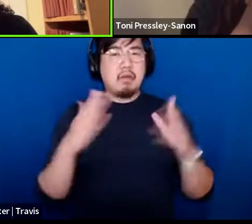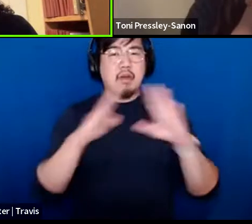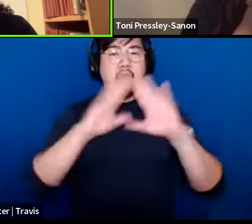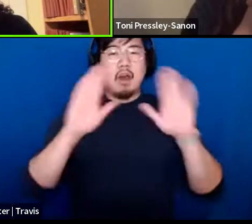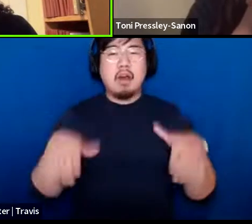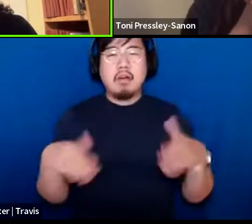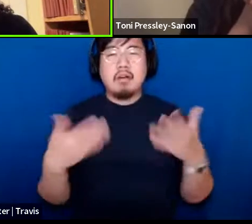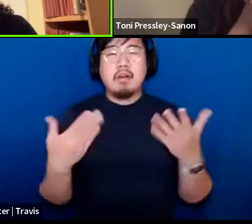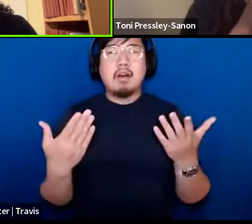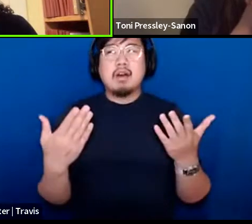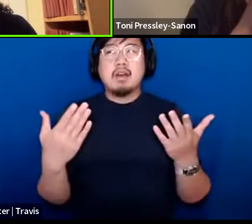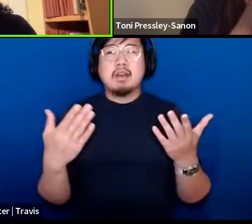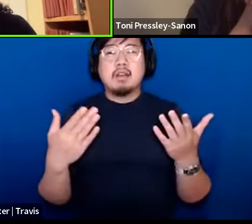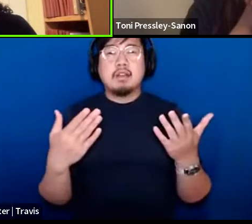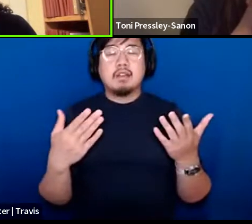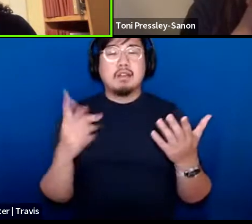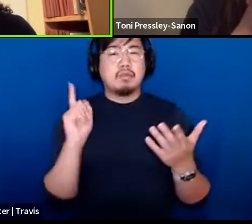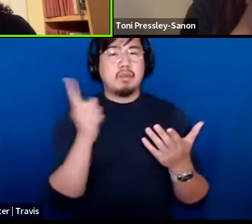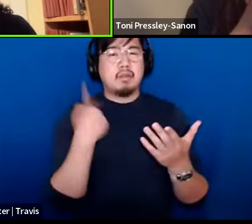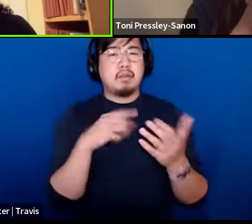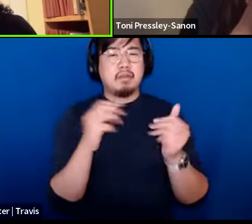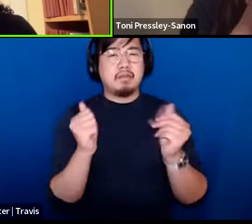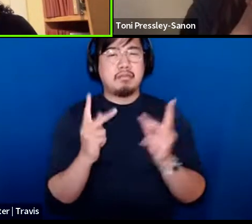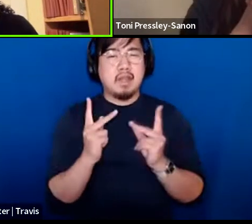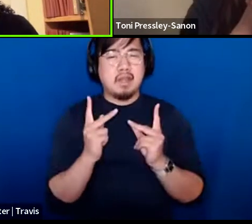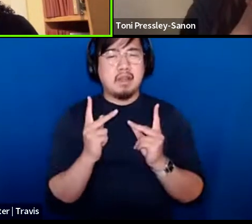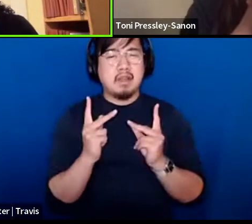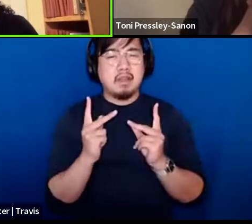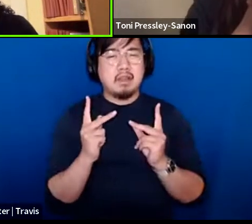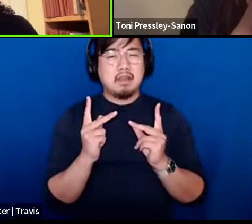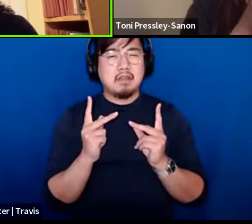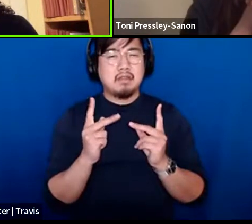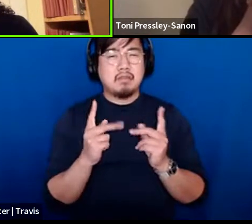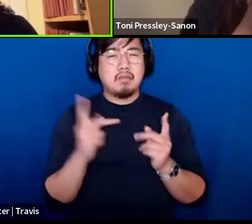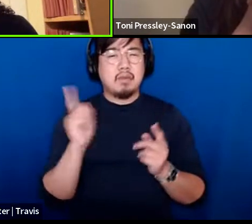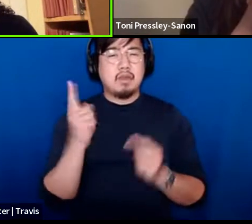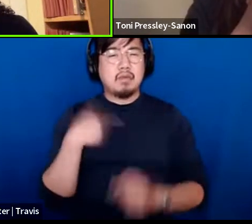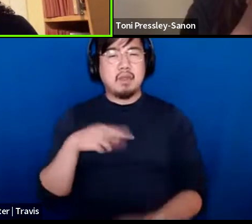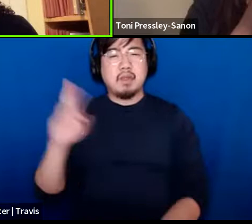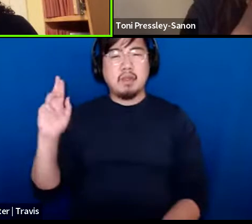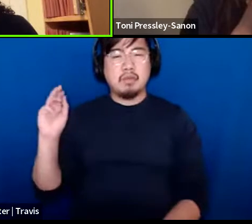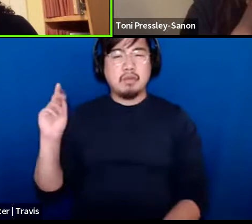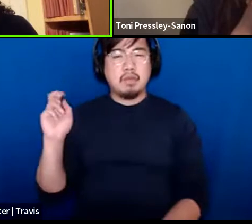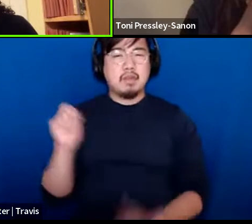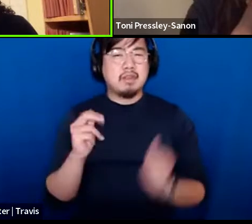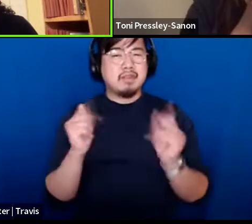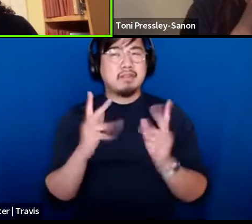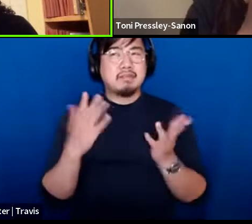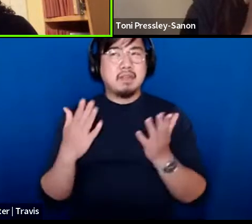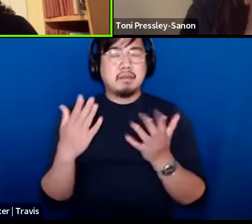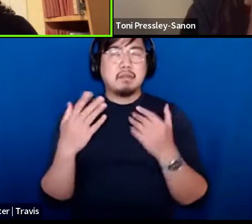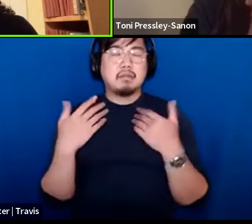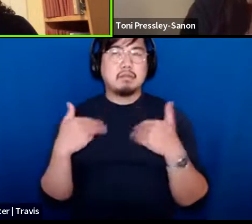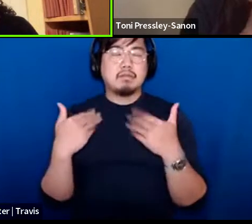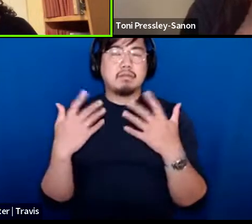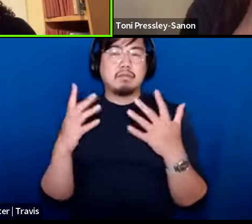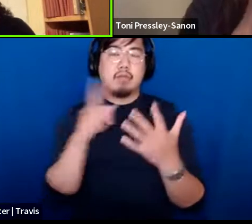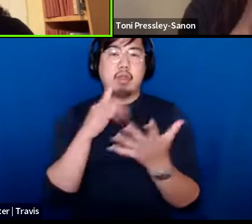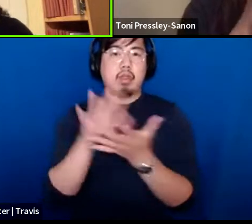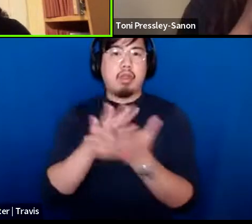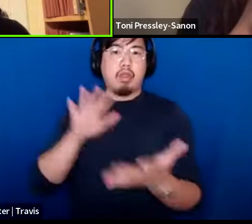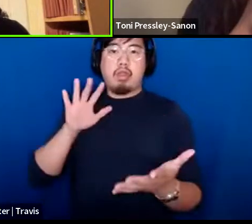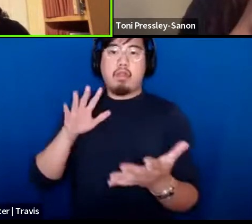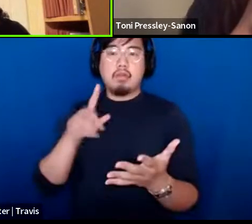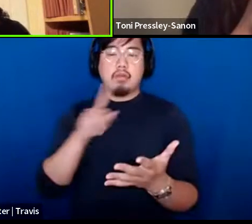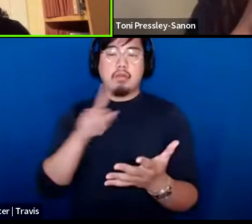if that makes sense. Maybe that's too metaphorical, but it's really this teaching and this practice